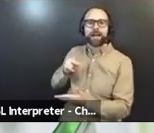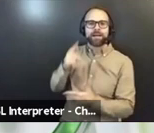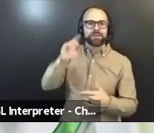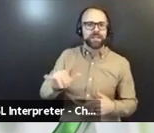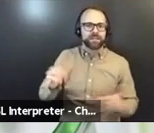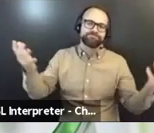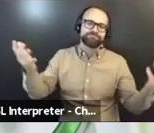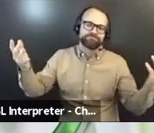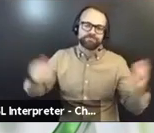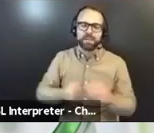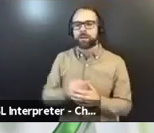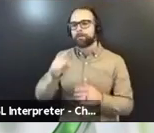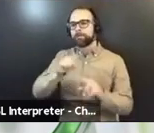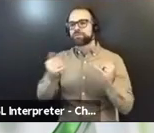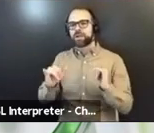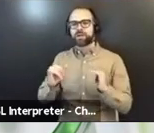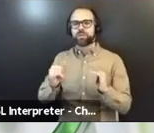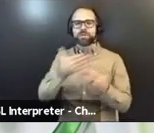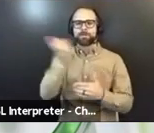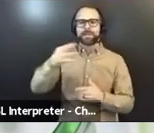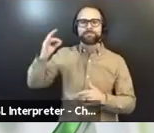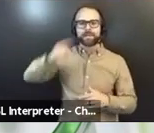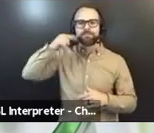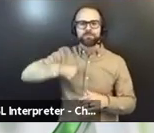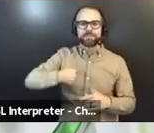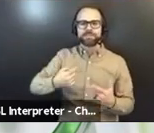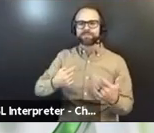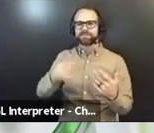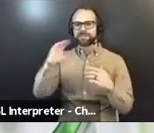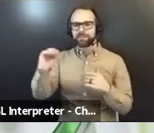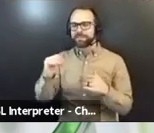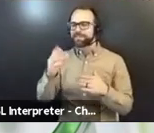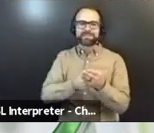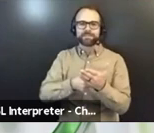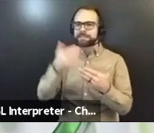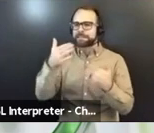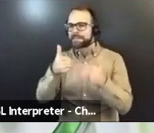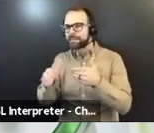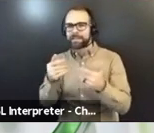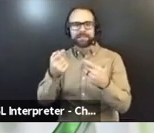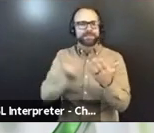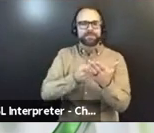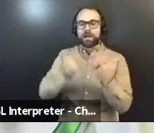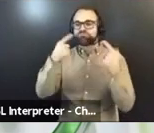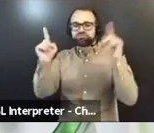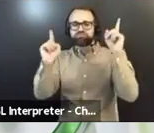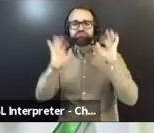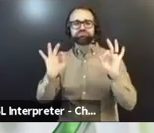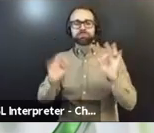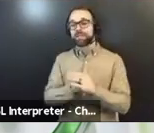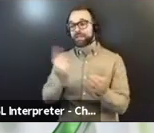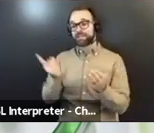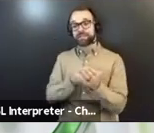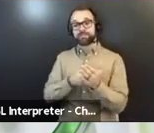or pre-understanding of, okay, what's going to be a bigger benefit to me as a company? And some, it really doesn't matter. It just works out. And some it's made a dent